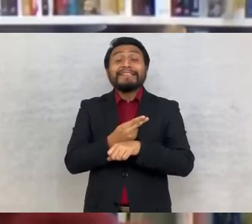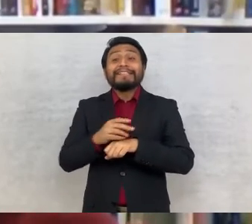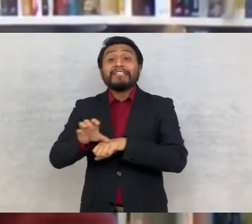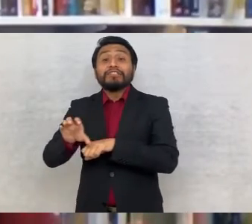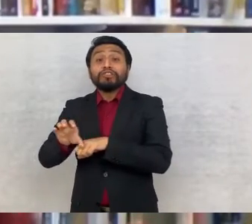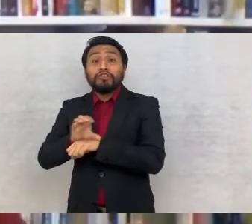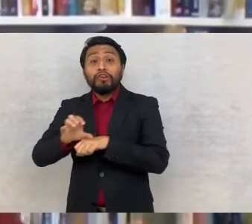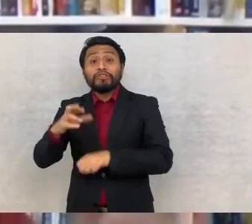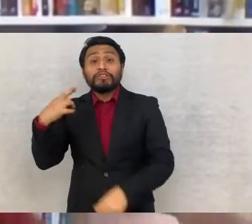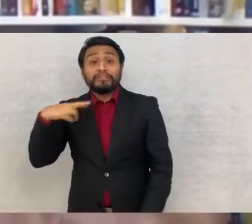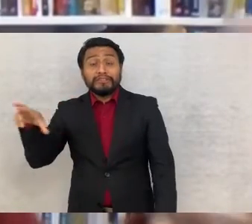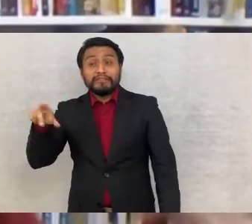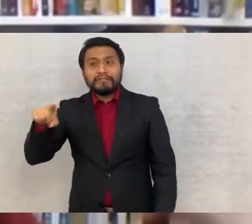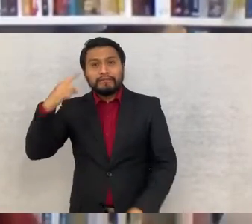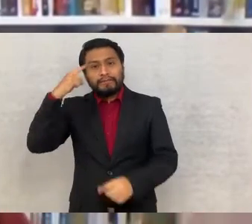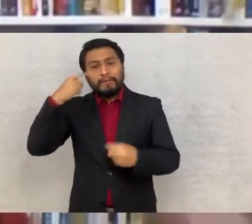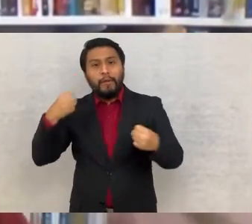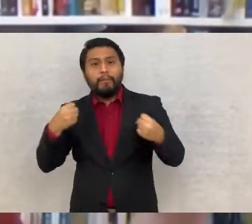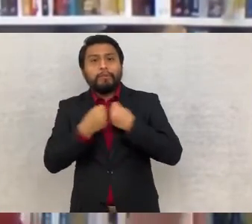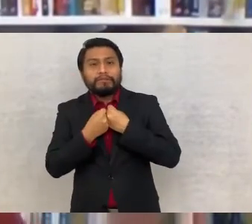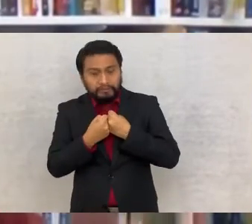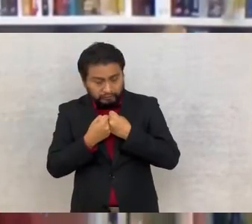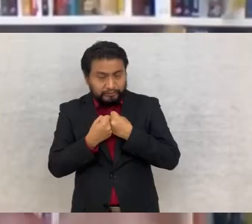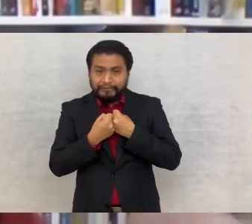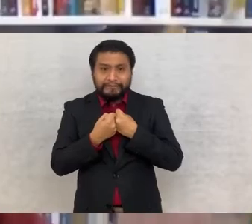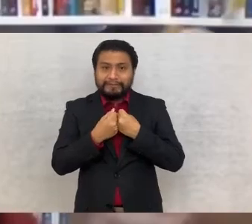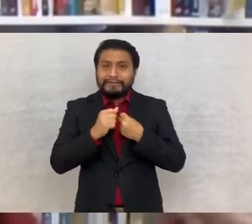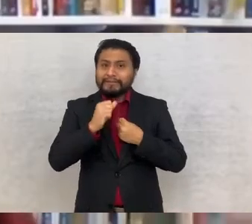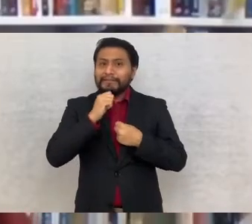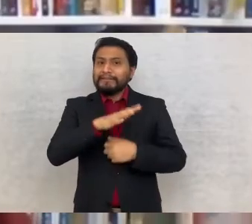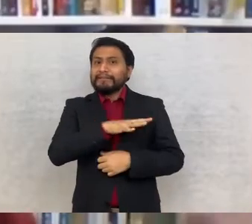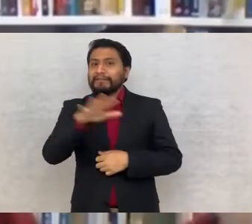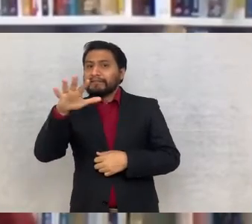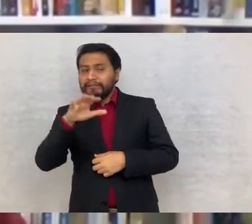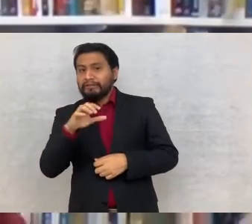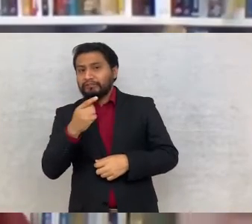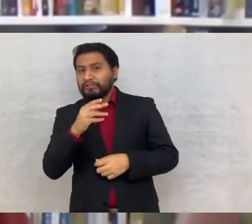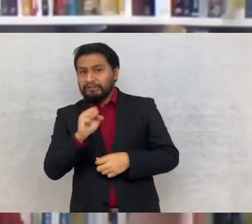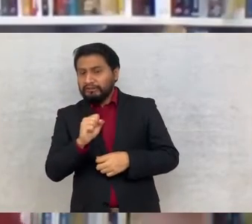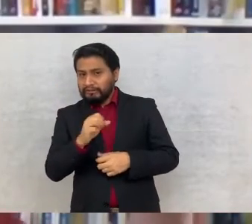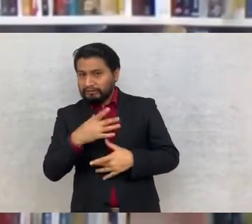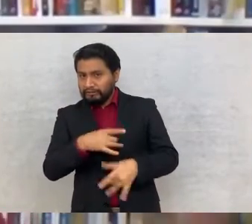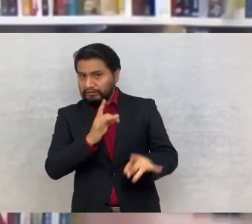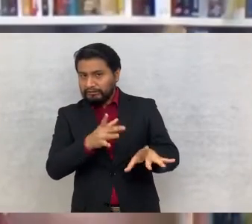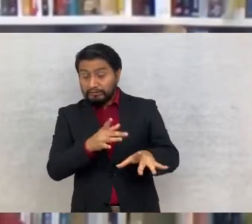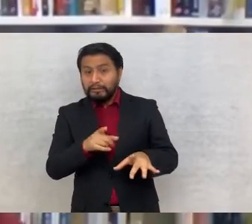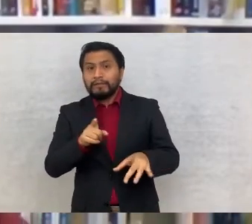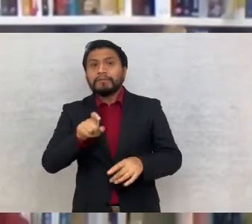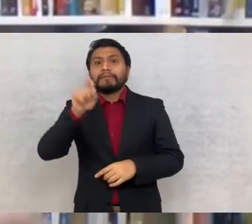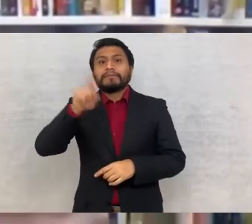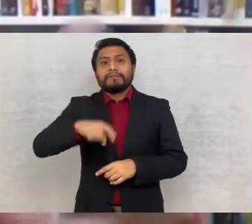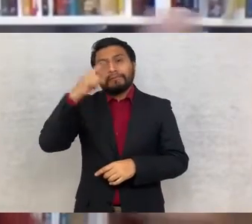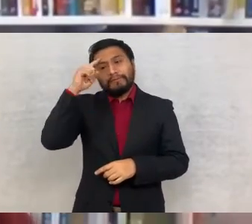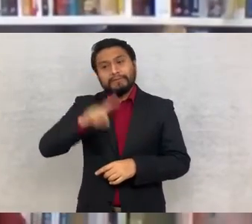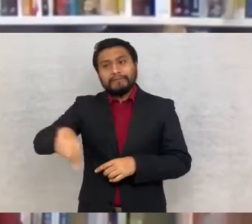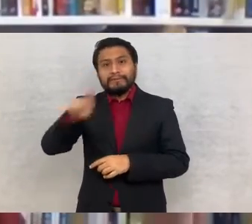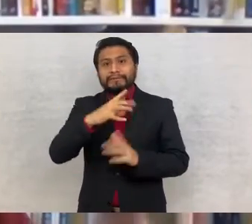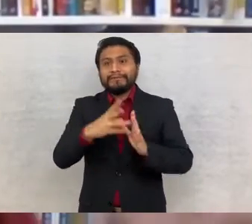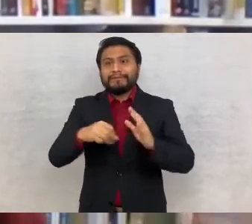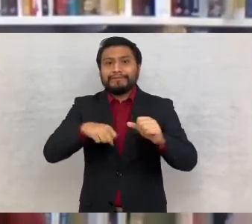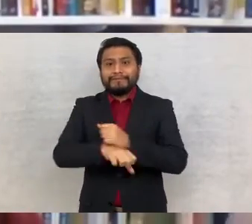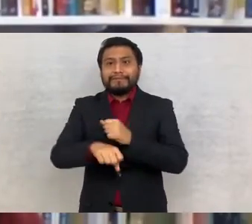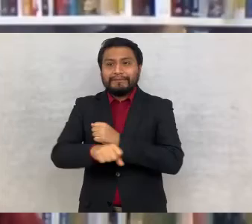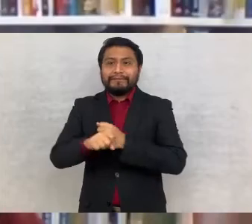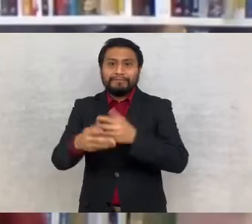of religion, the Catholic Church was assigned the role of opposition, expressing unequivocal rejection of eugenics, which would have been necessary to